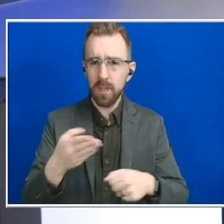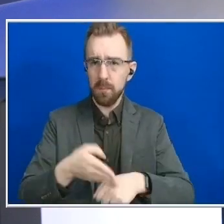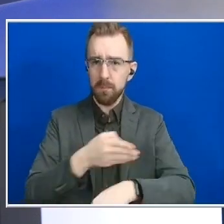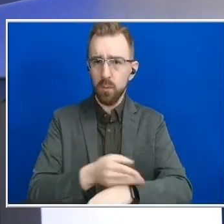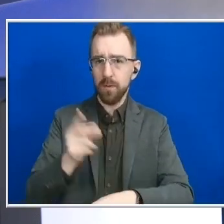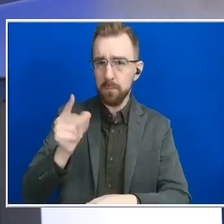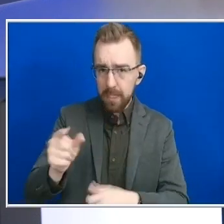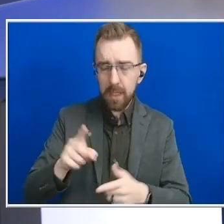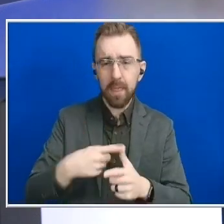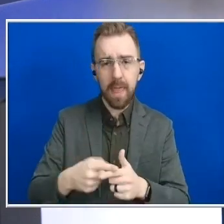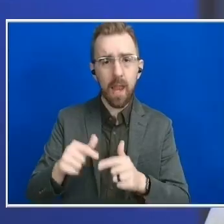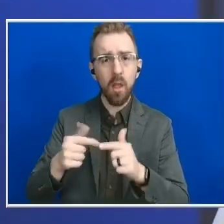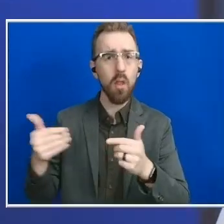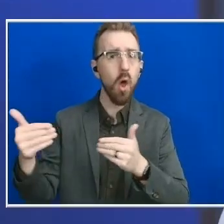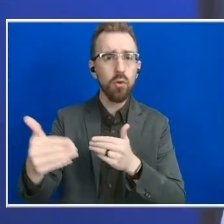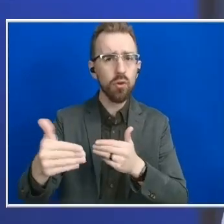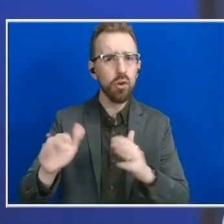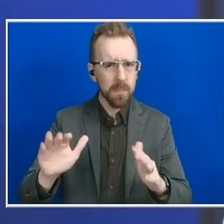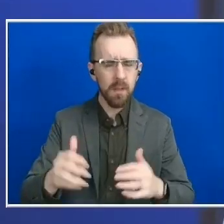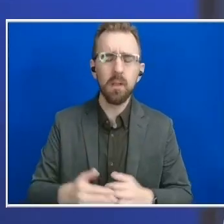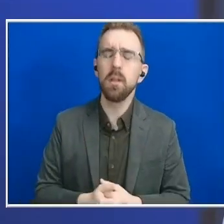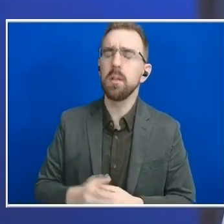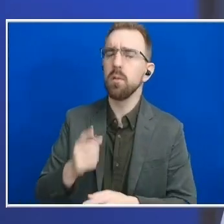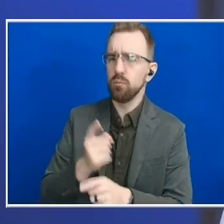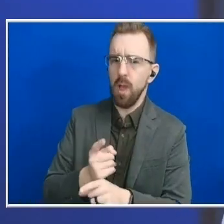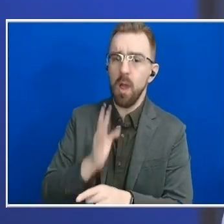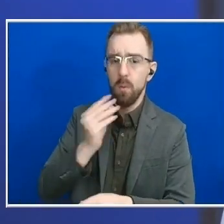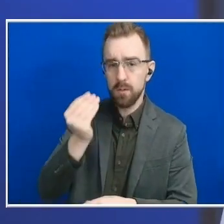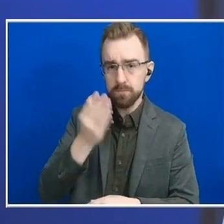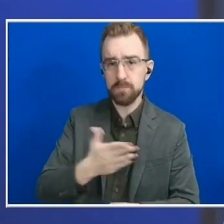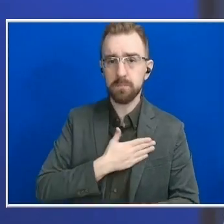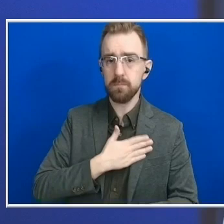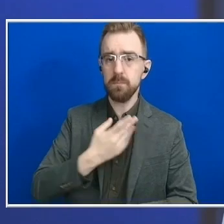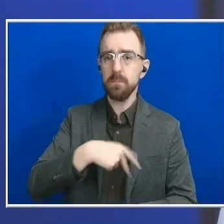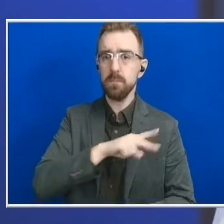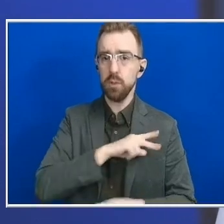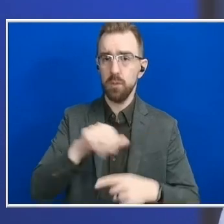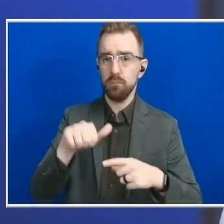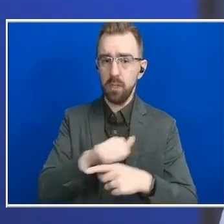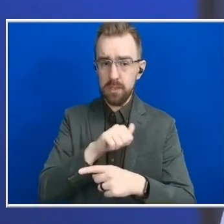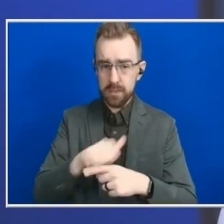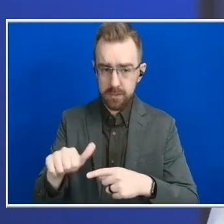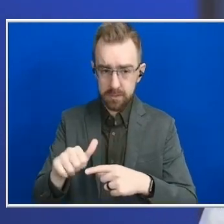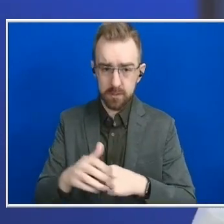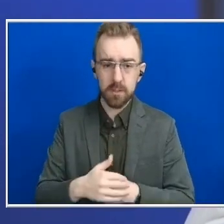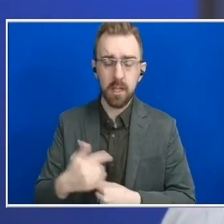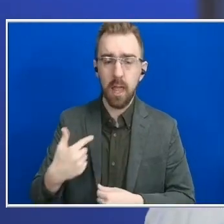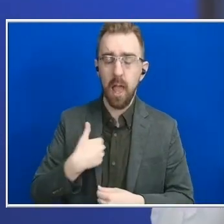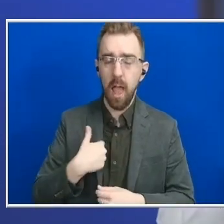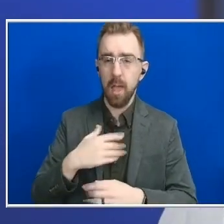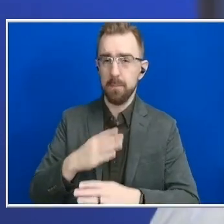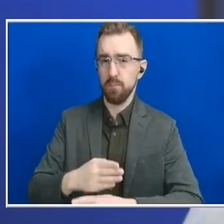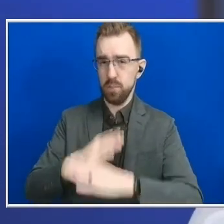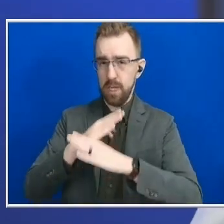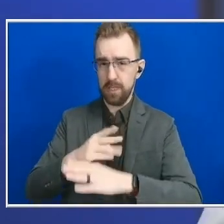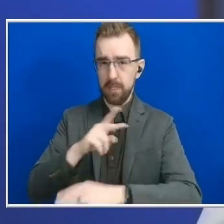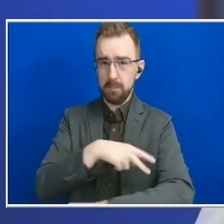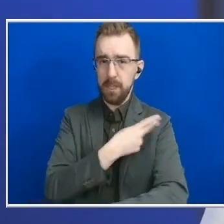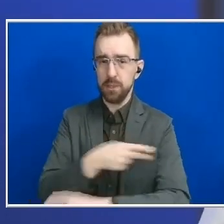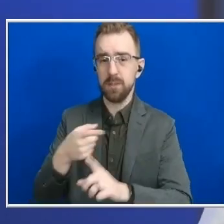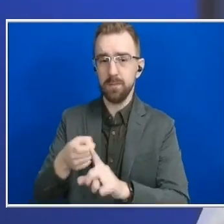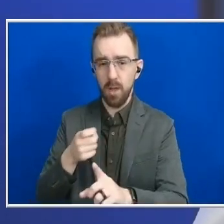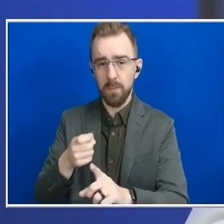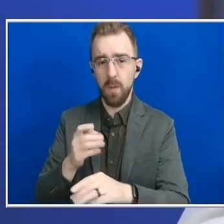term? Right. Well, I will tell you that my personal practice is I am protecting the patients from an